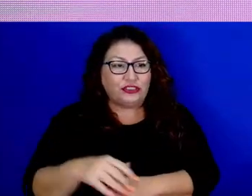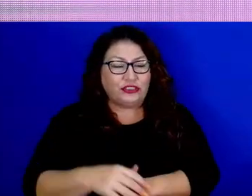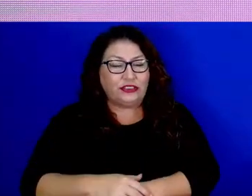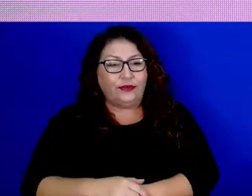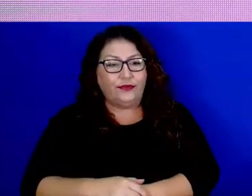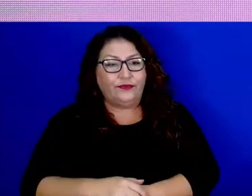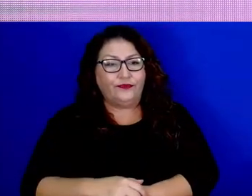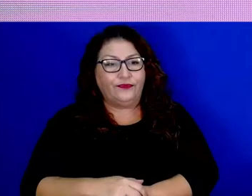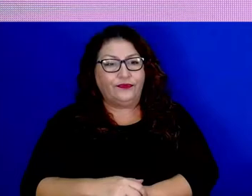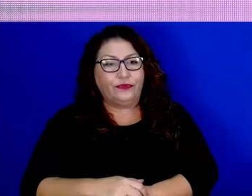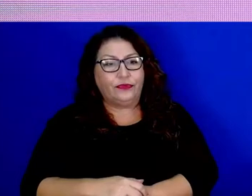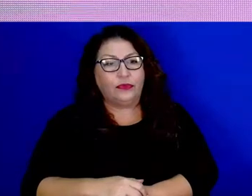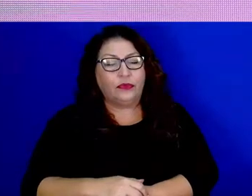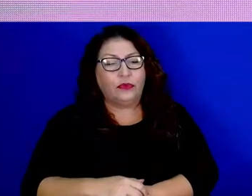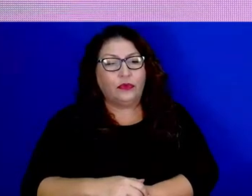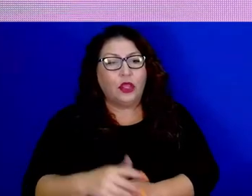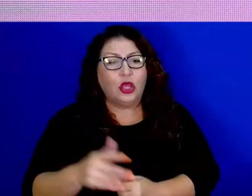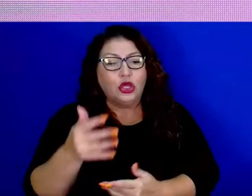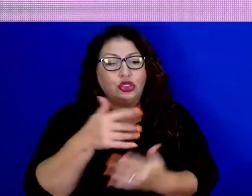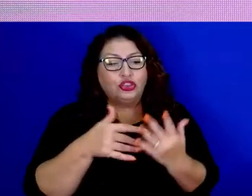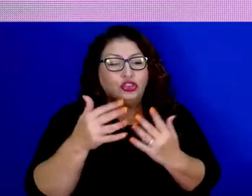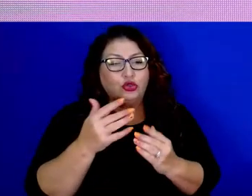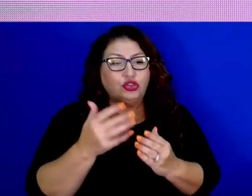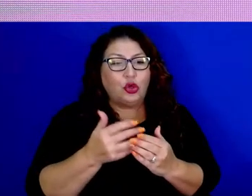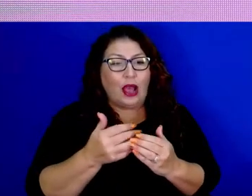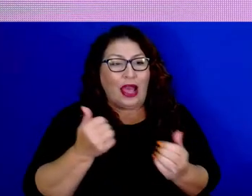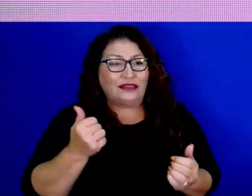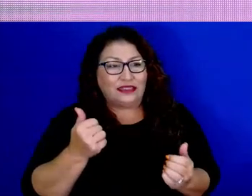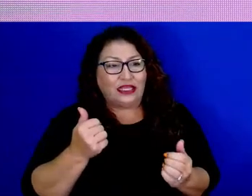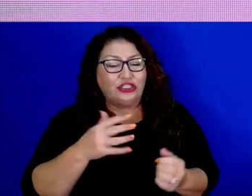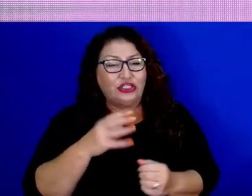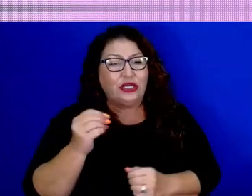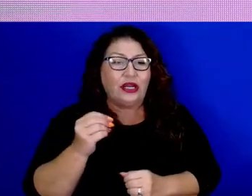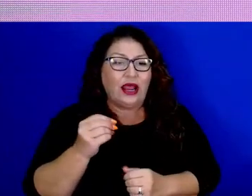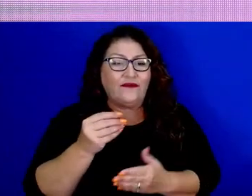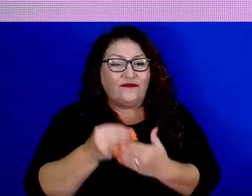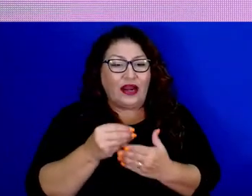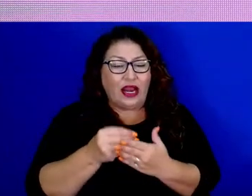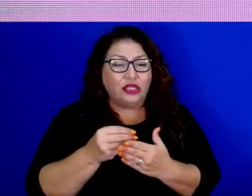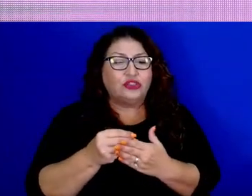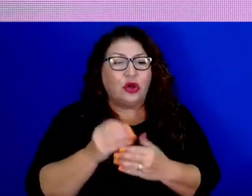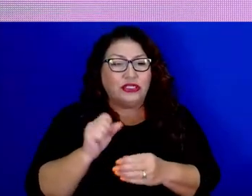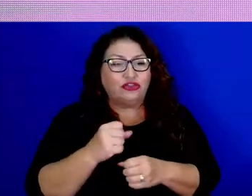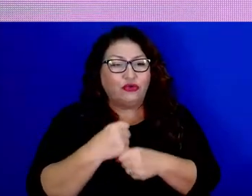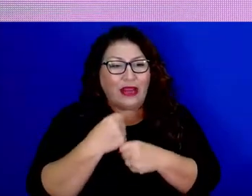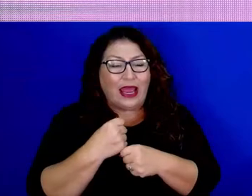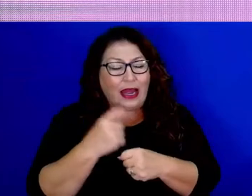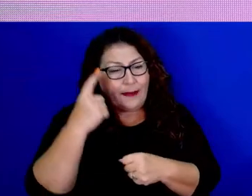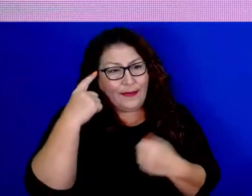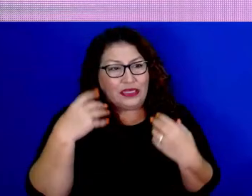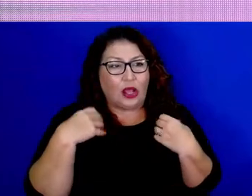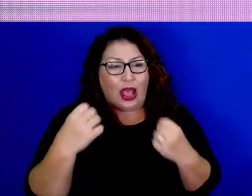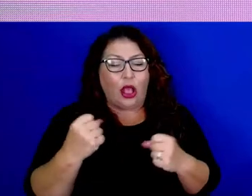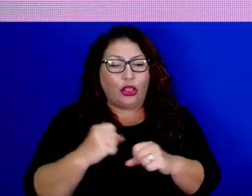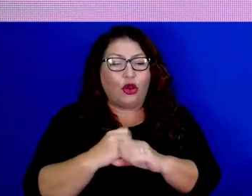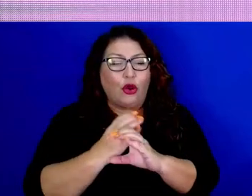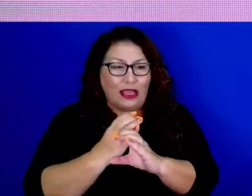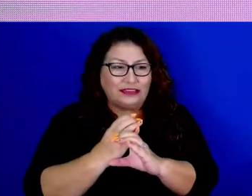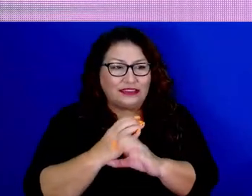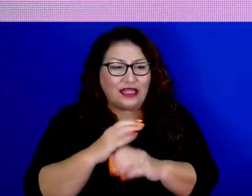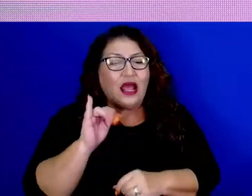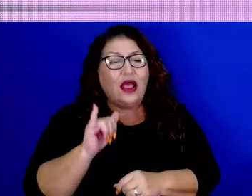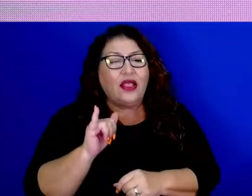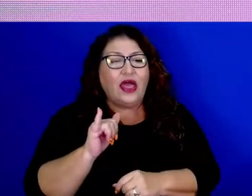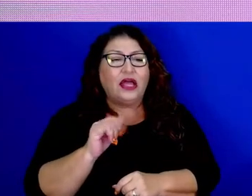Social isolation and financial worries have also created a mental health crisis that is sure to outlast the